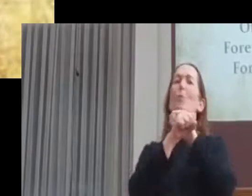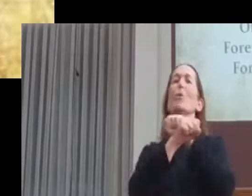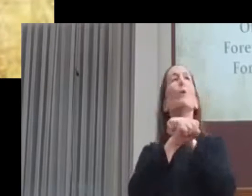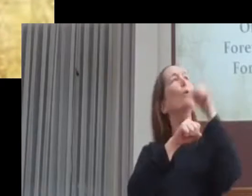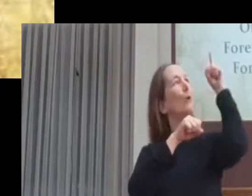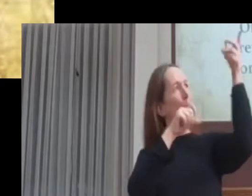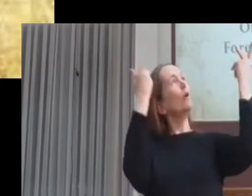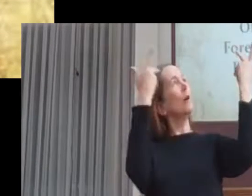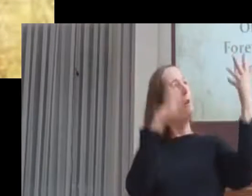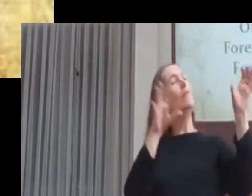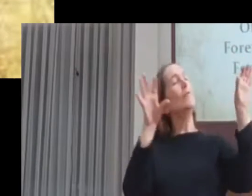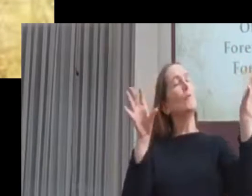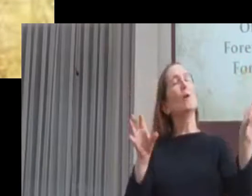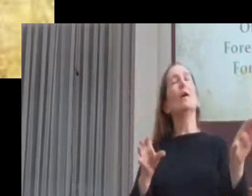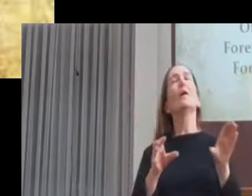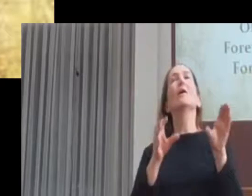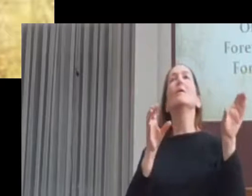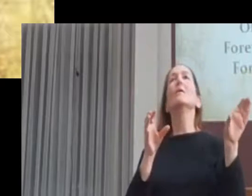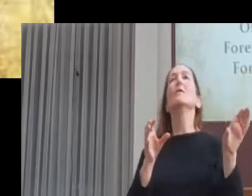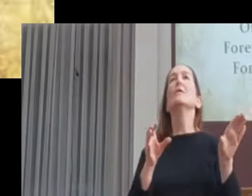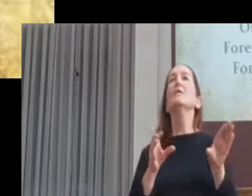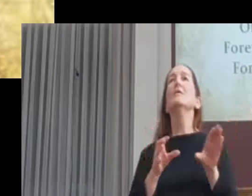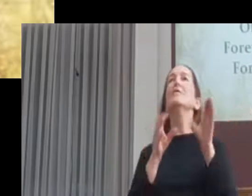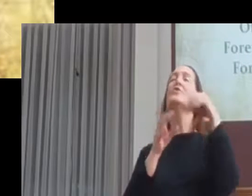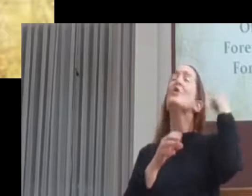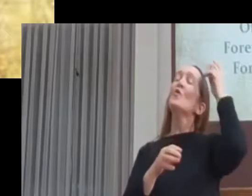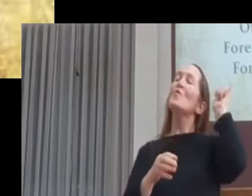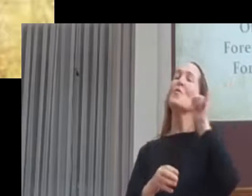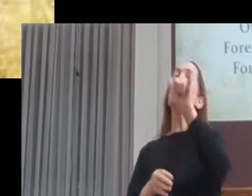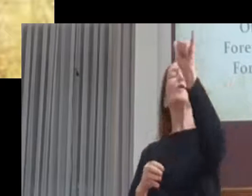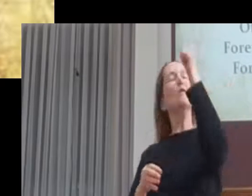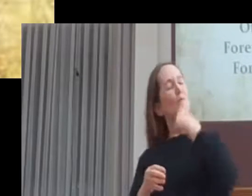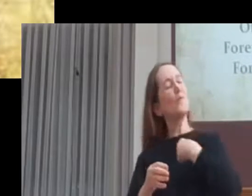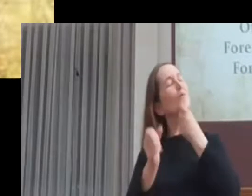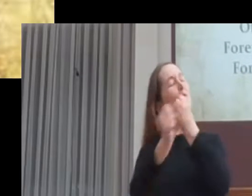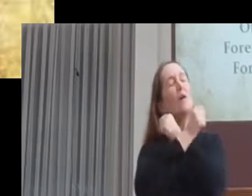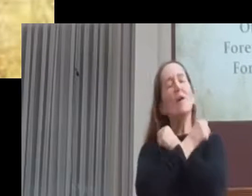name. I sing for joy at the